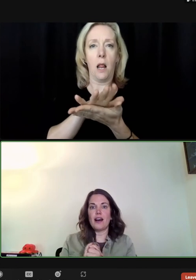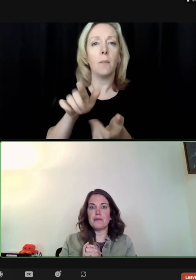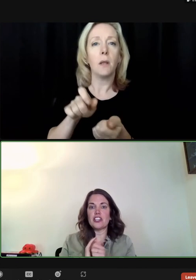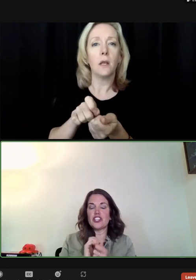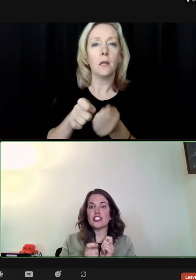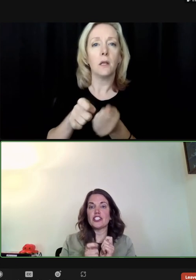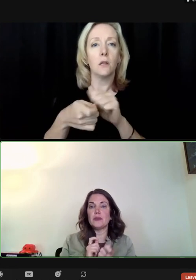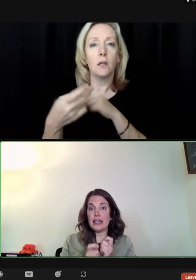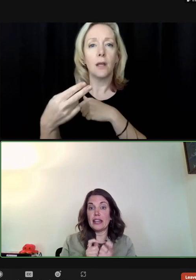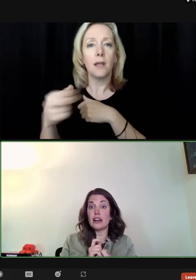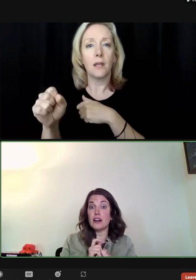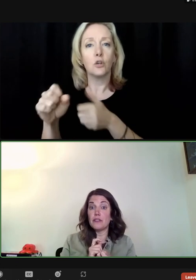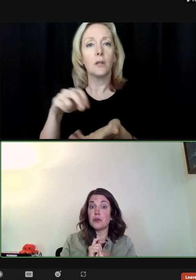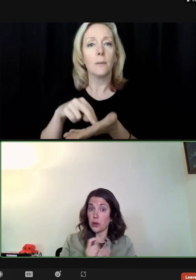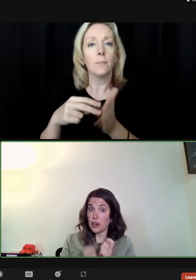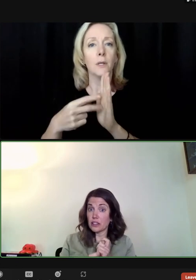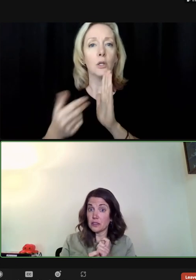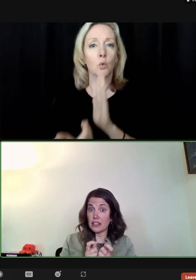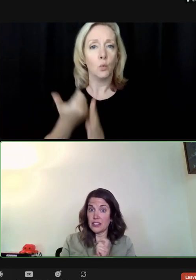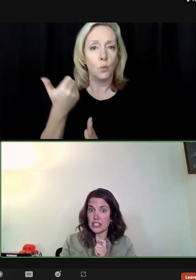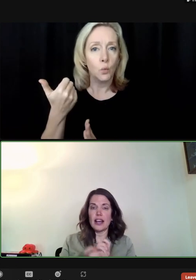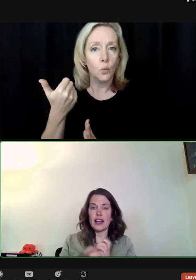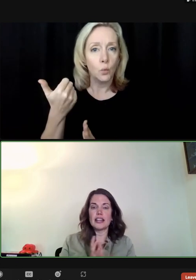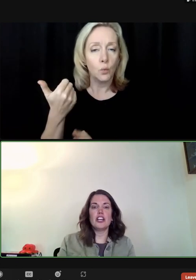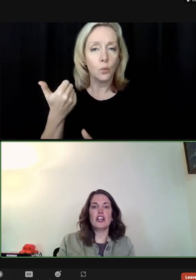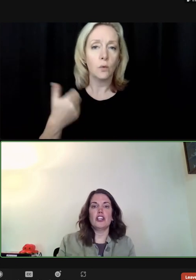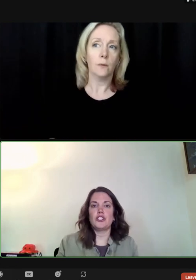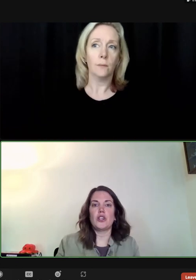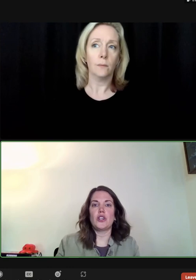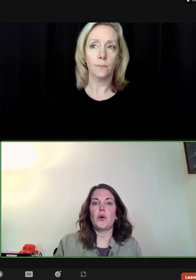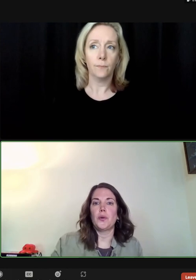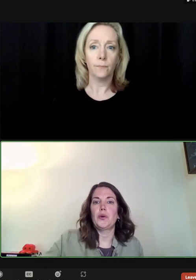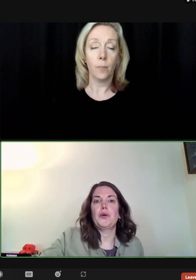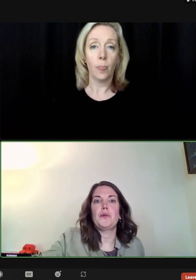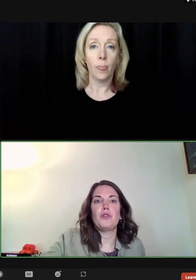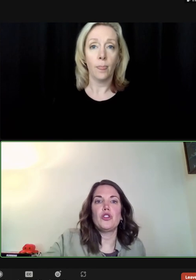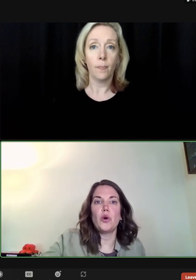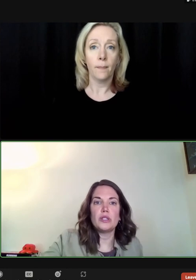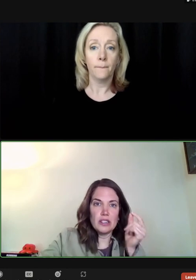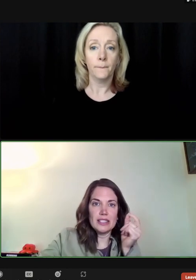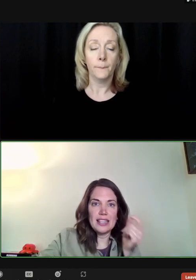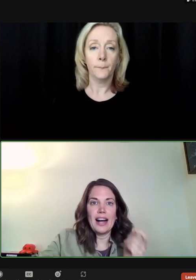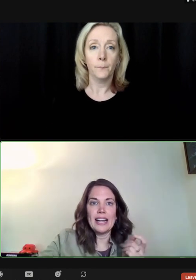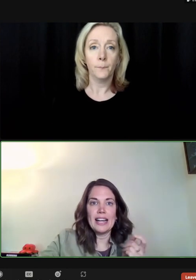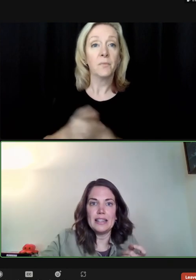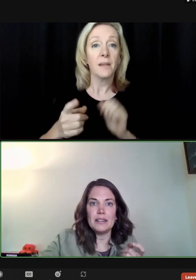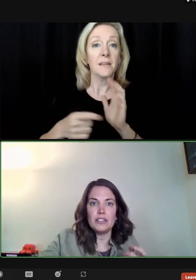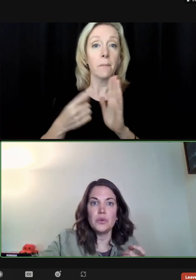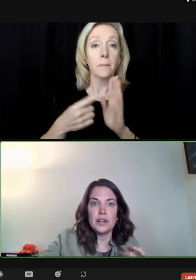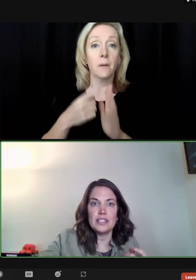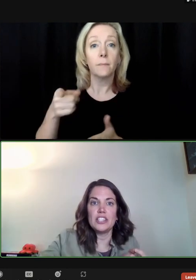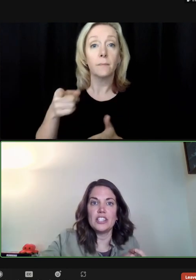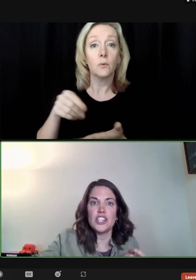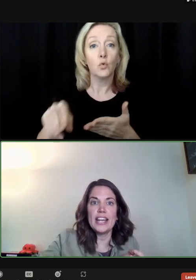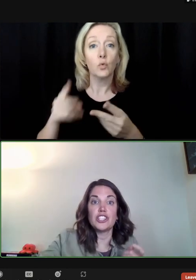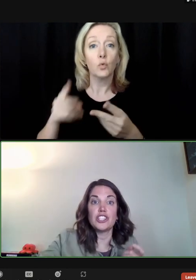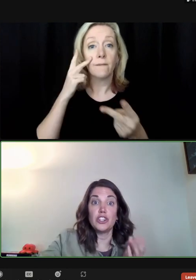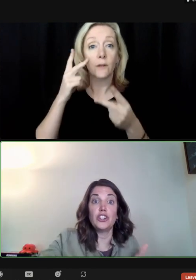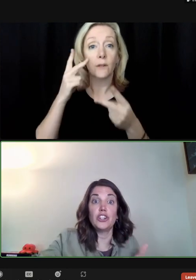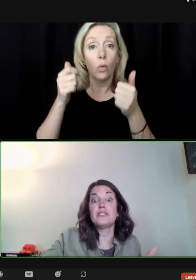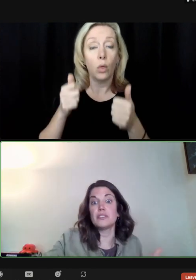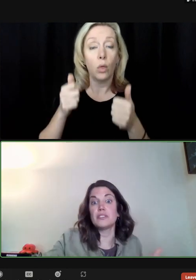changes that change the meaning of the word, meaning of the sign. So those little tiny nuances